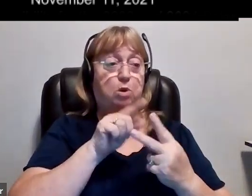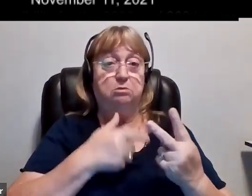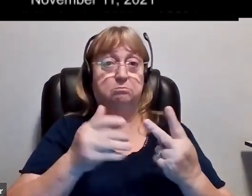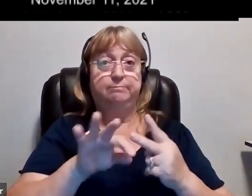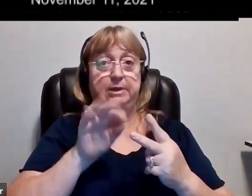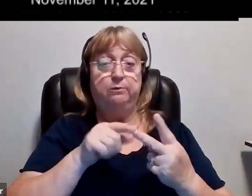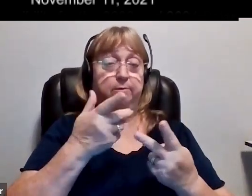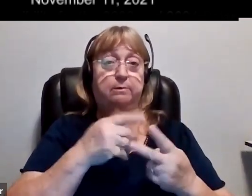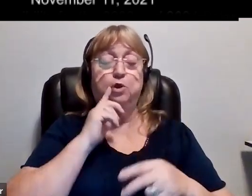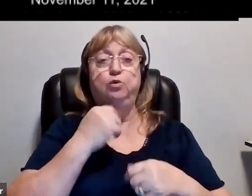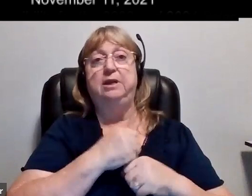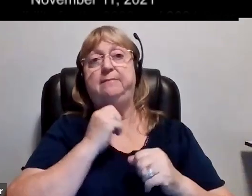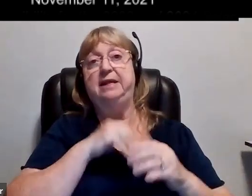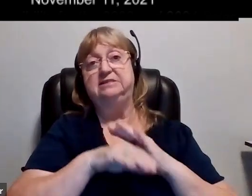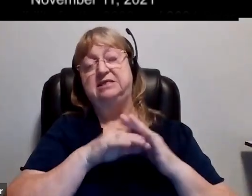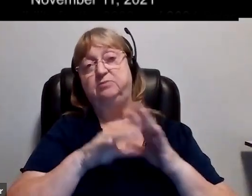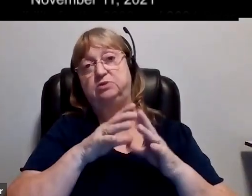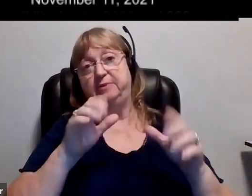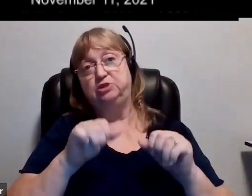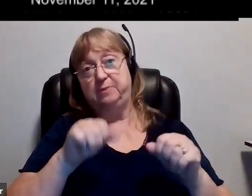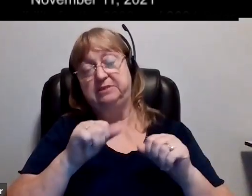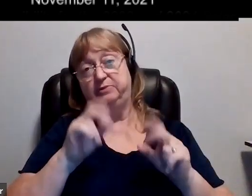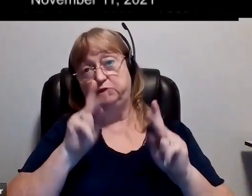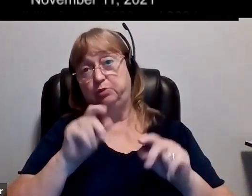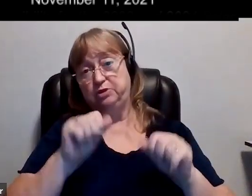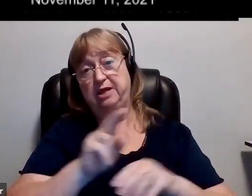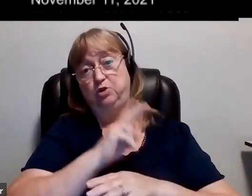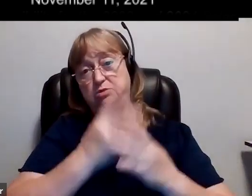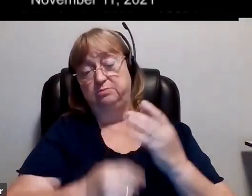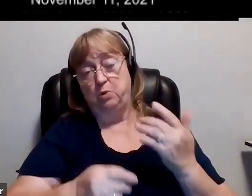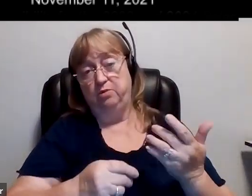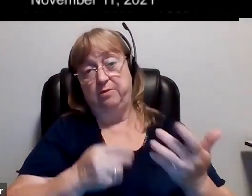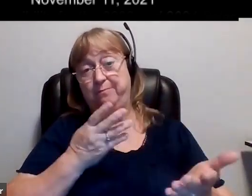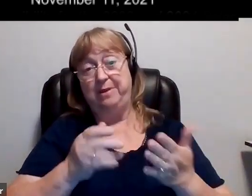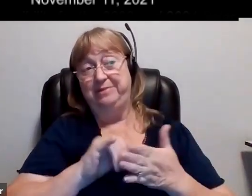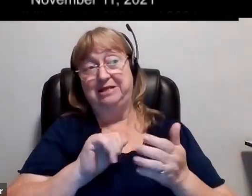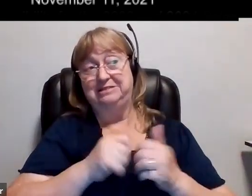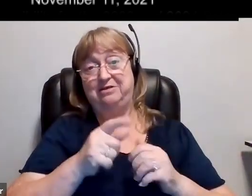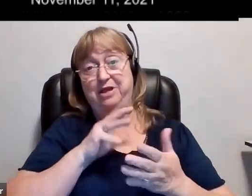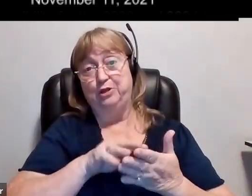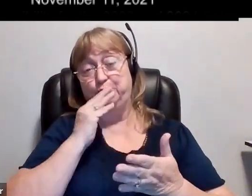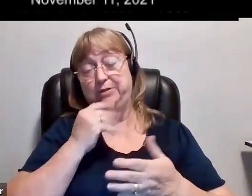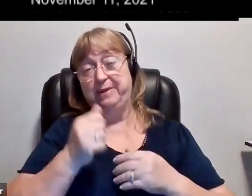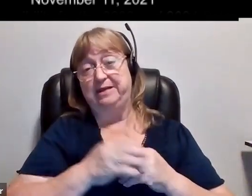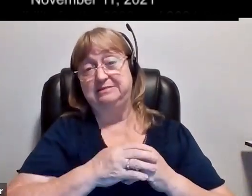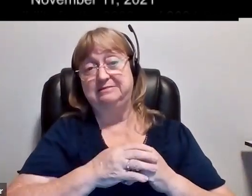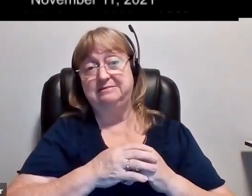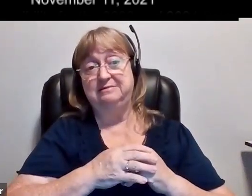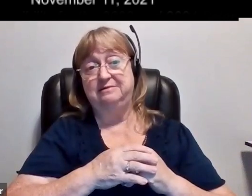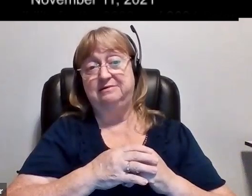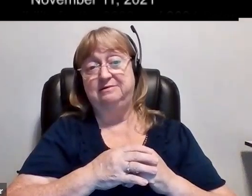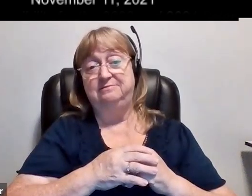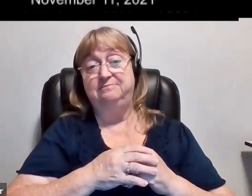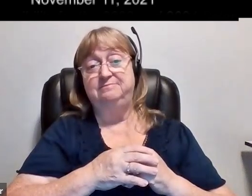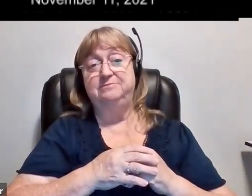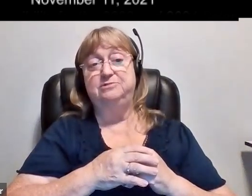need to make them as accessible as possible so a person can use both of them. Maybe that's how they learn best.